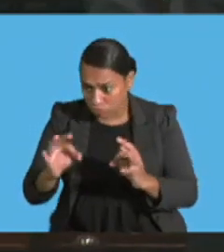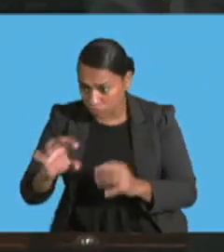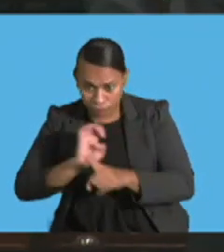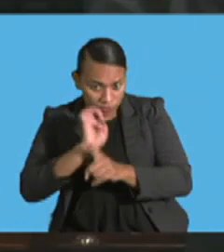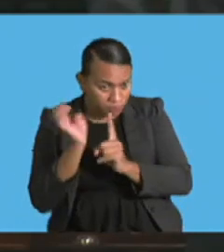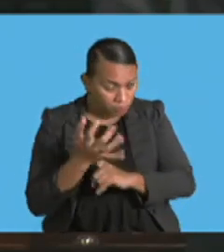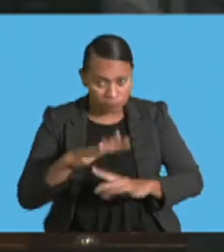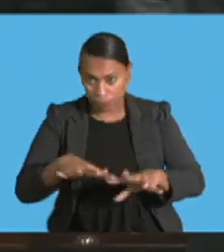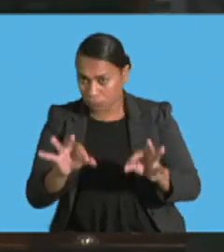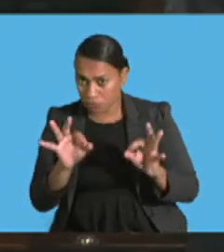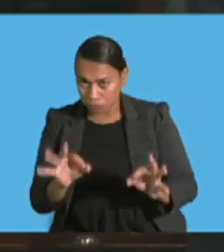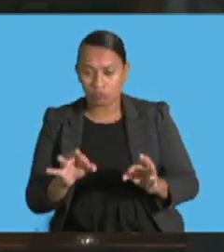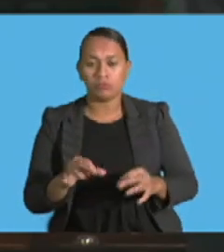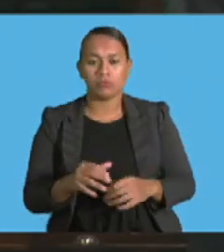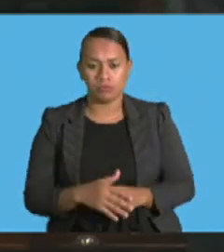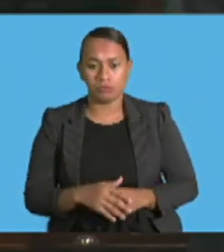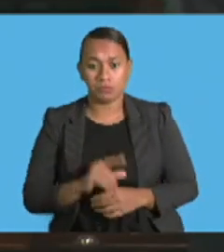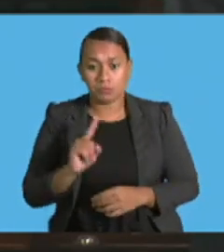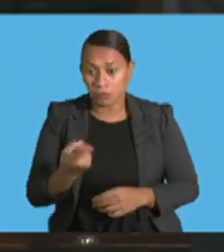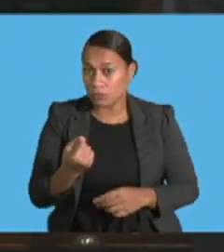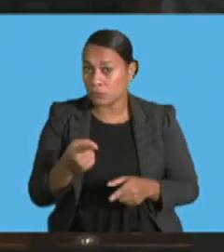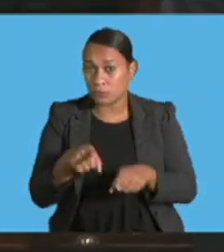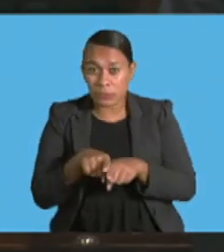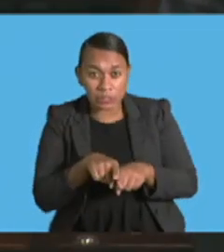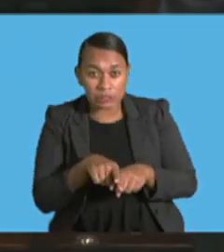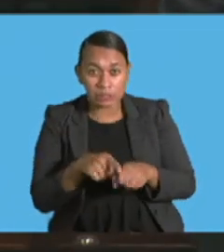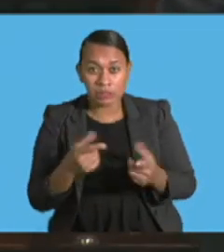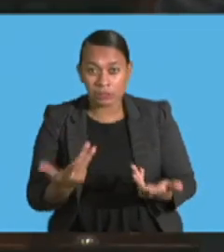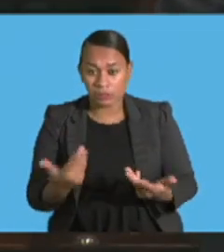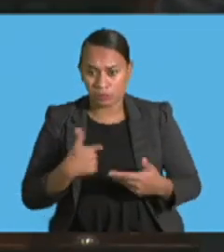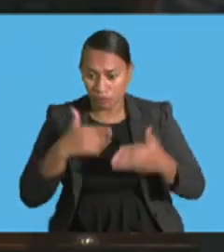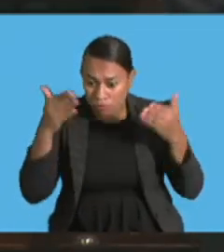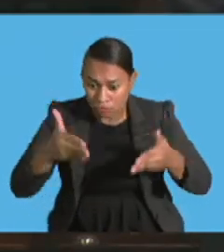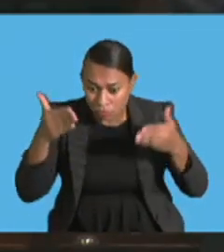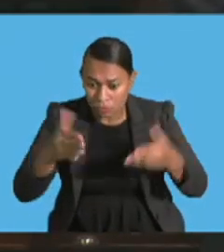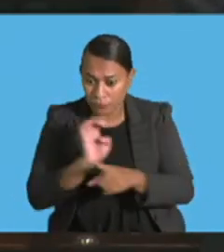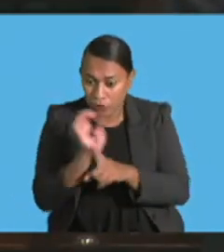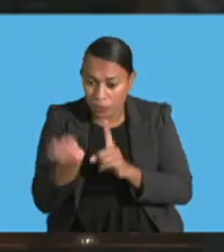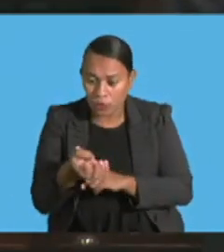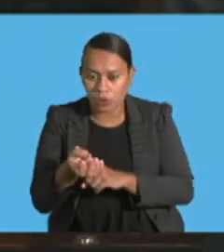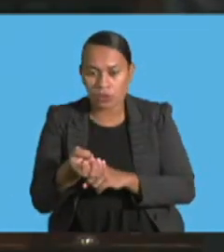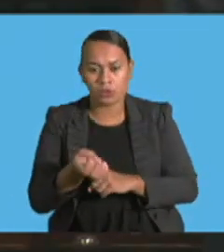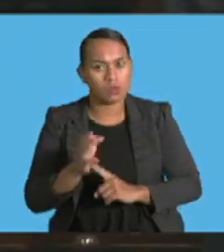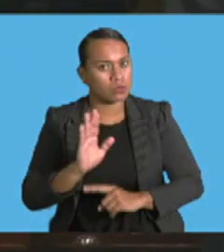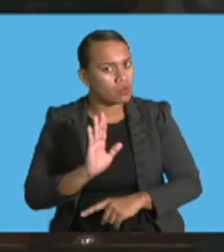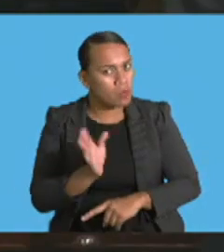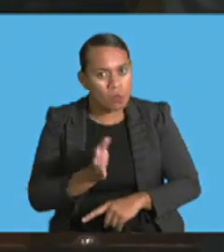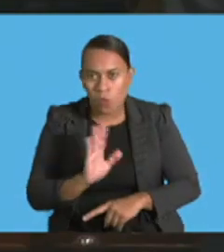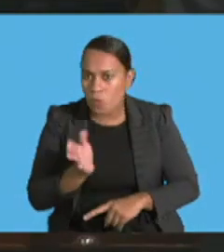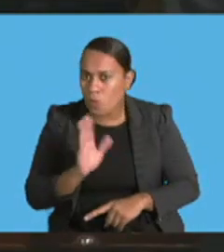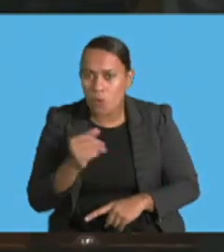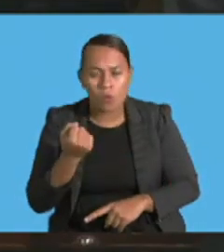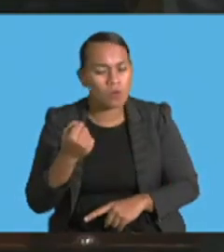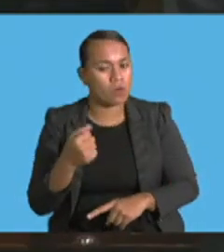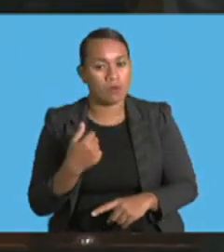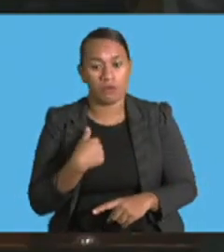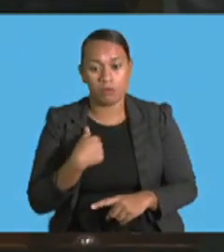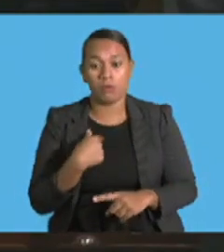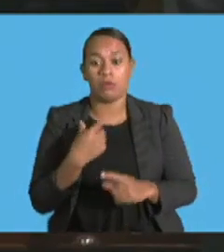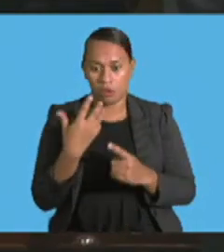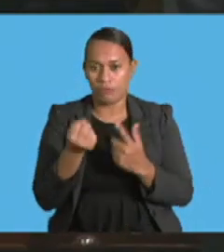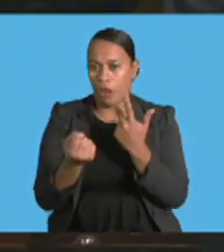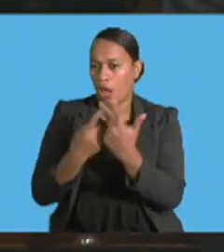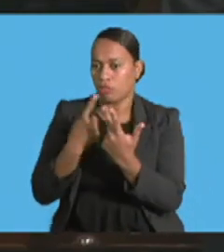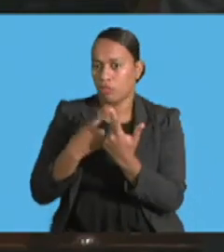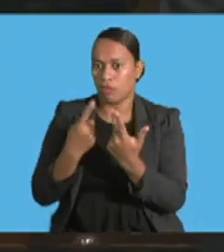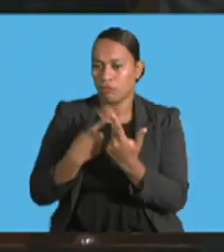output. This does not mean that environmental laws will be compromised, absolutely not. On the other hand, the department will advise